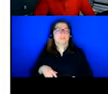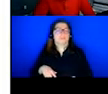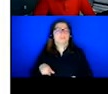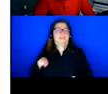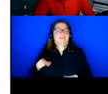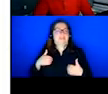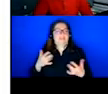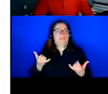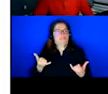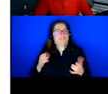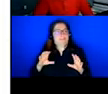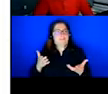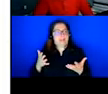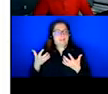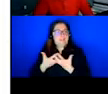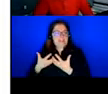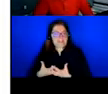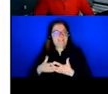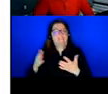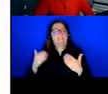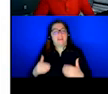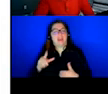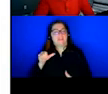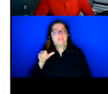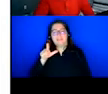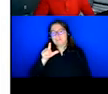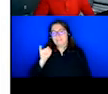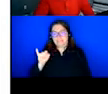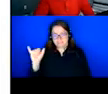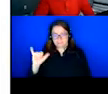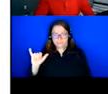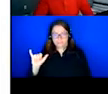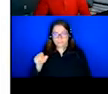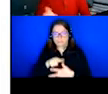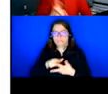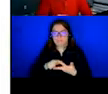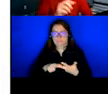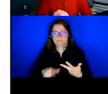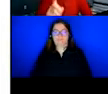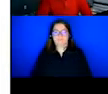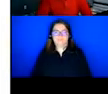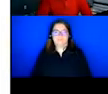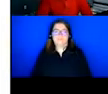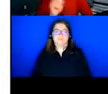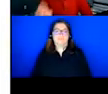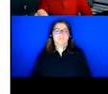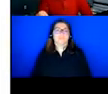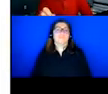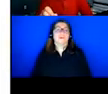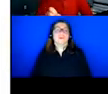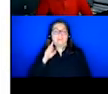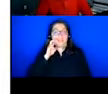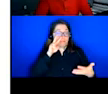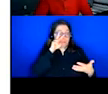current classmates too, and LinkedIn. That's kind of where their priorities were and kind of building on that. And then based on the resources, then